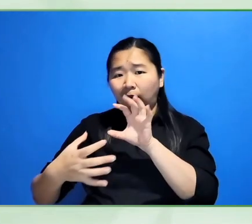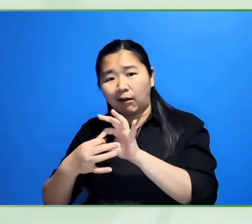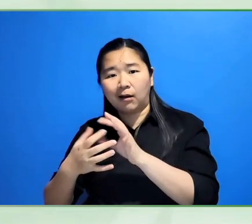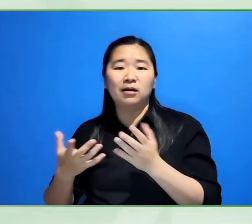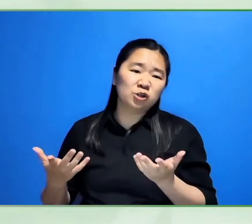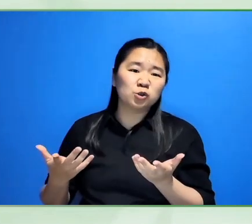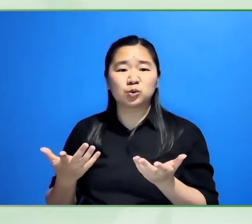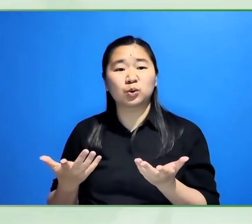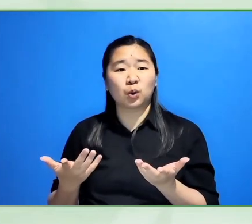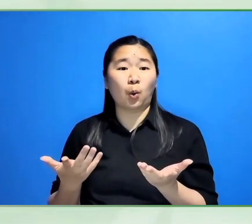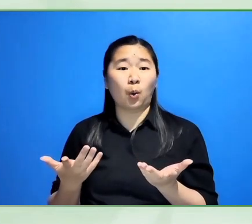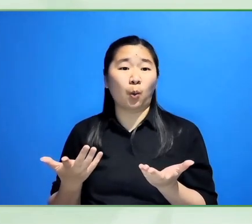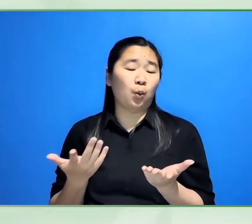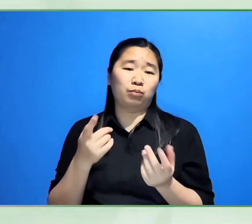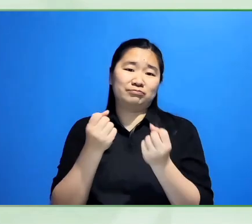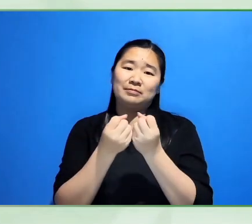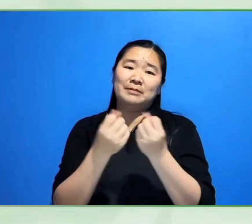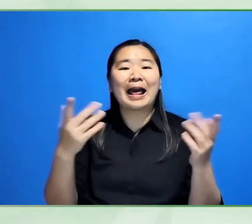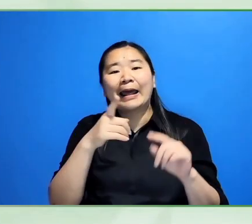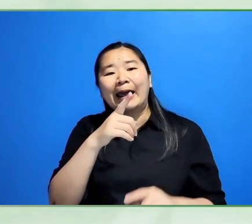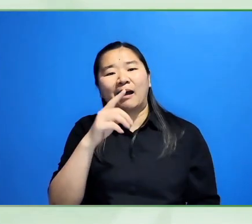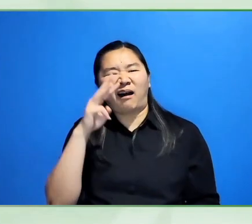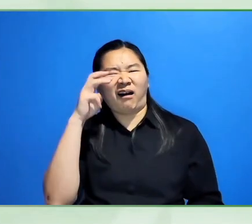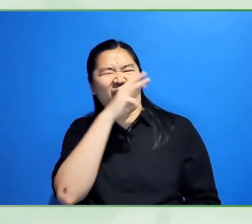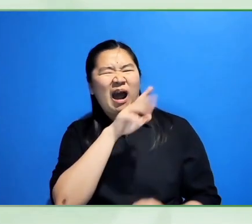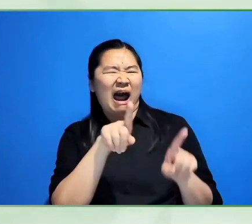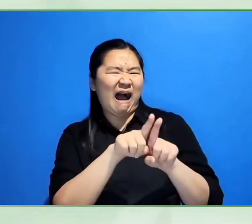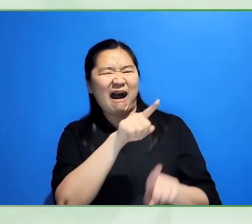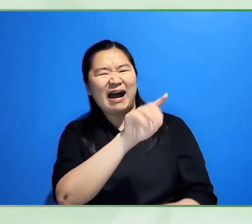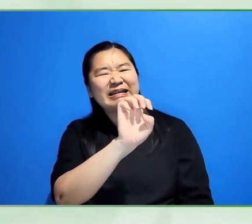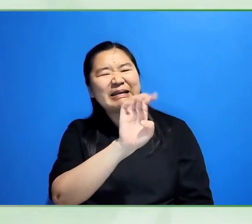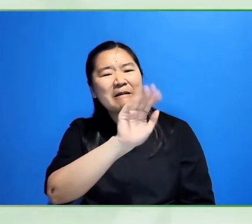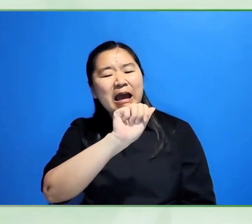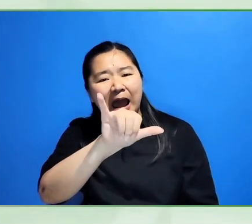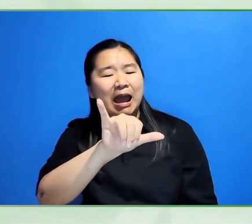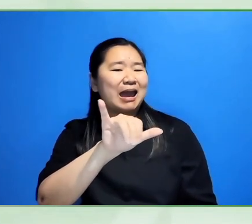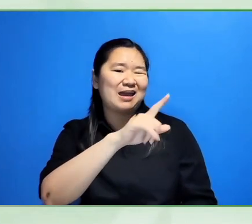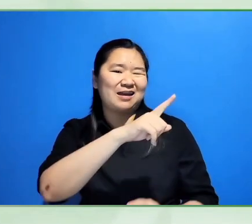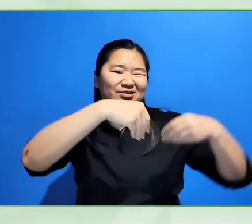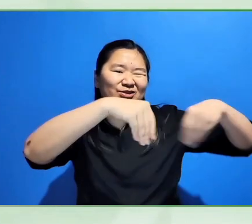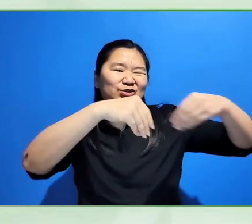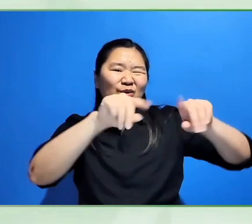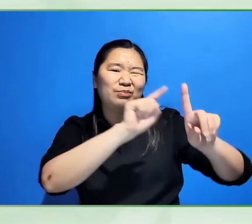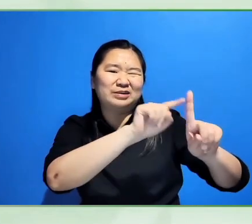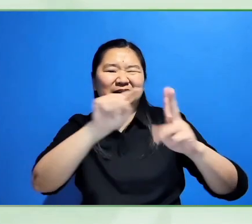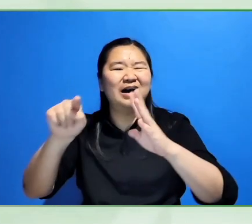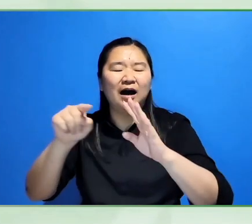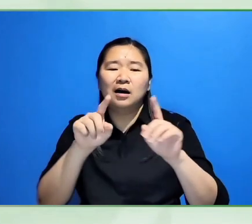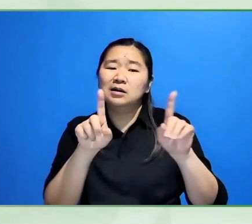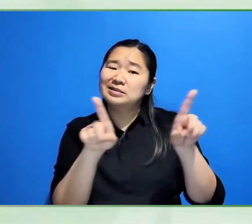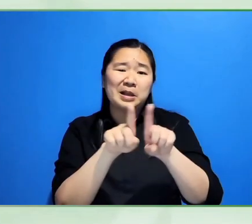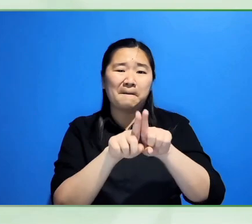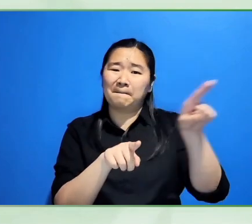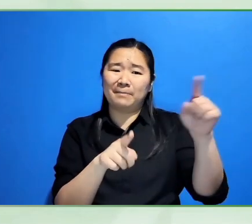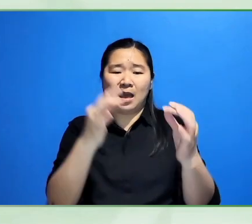write-off? And we're physically unable to provide a value even to the donor. We can acknowledge the donation as, thank you for donating